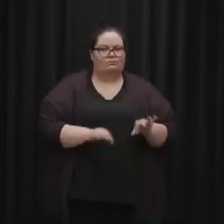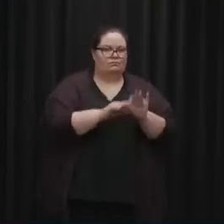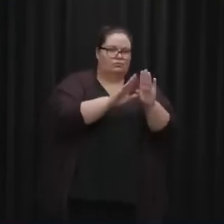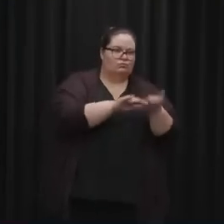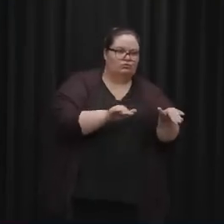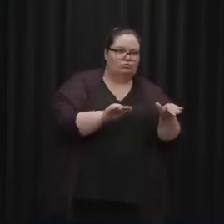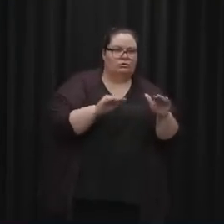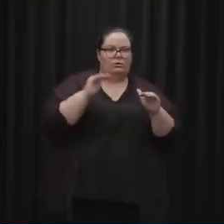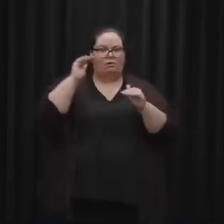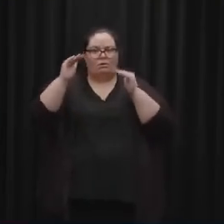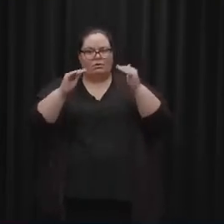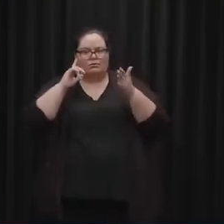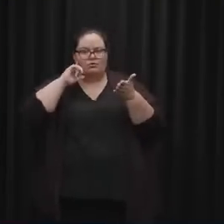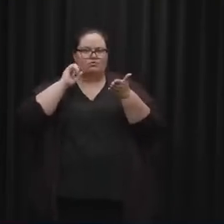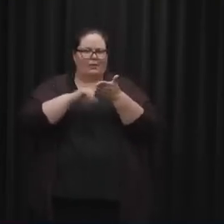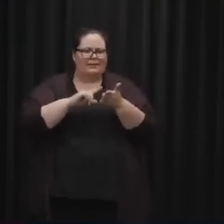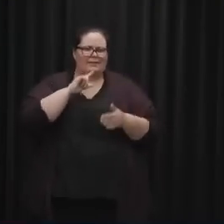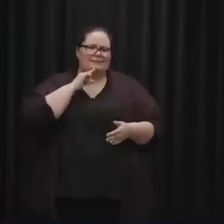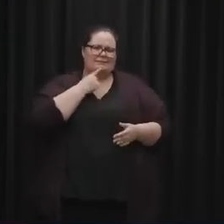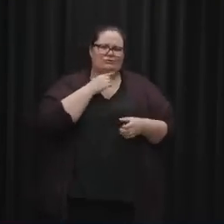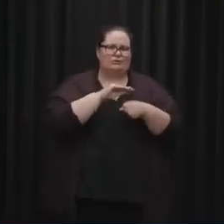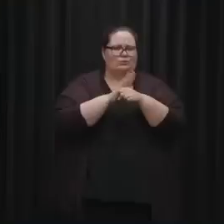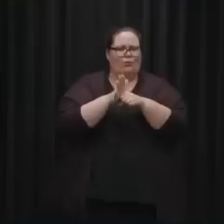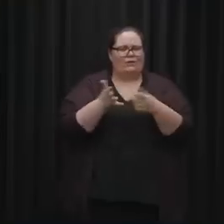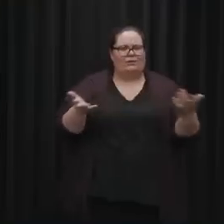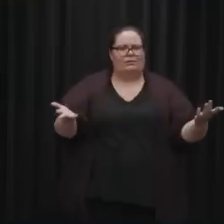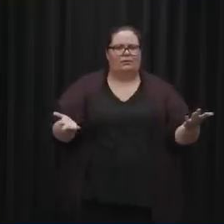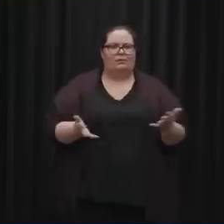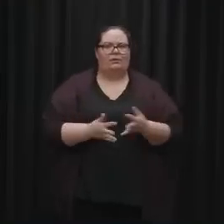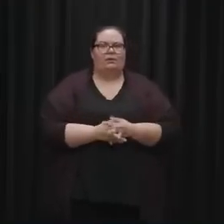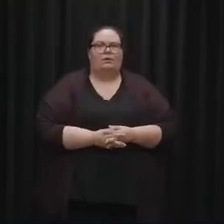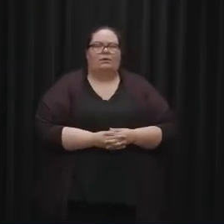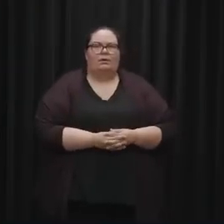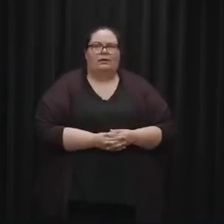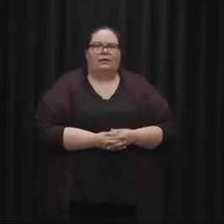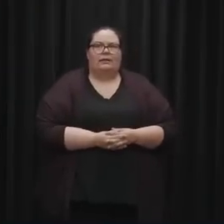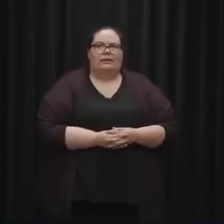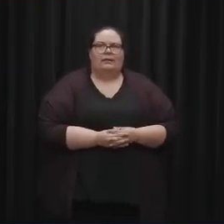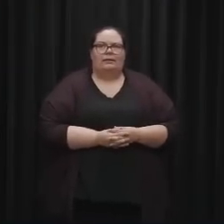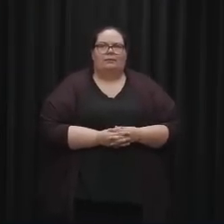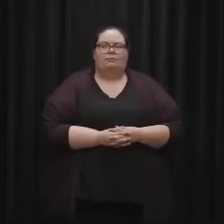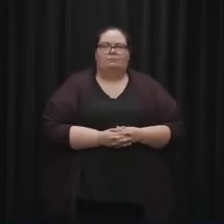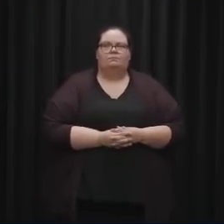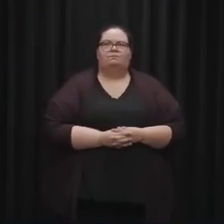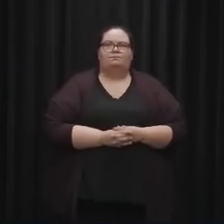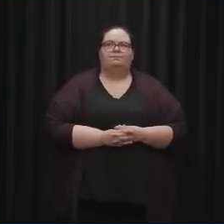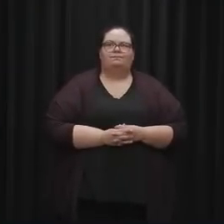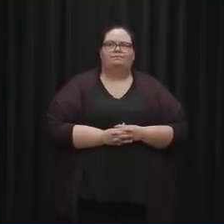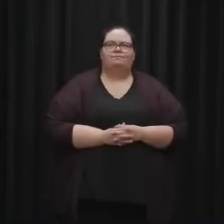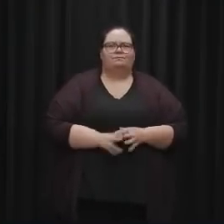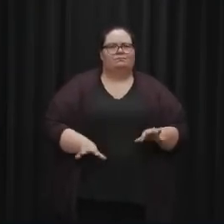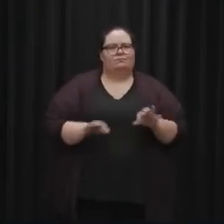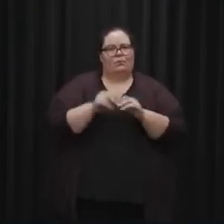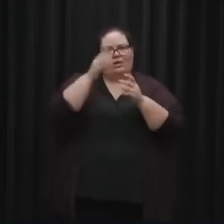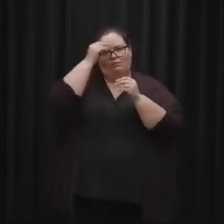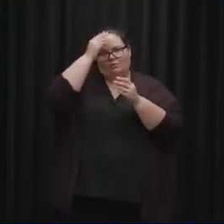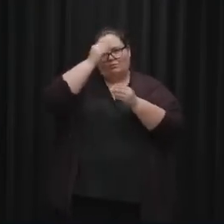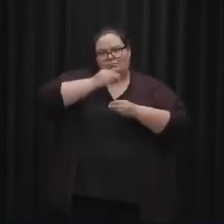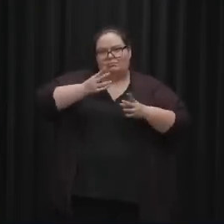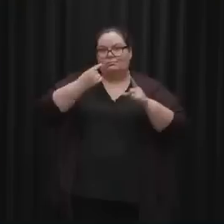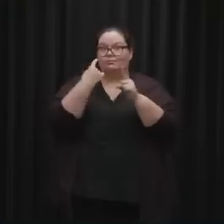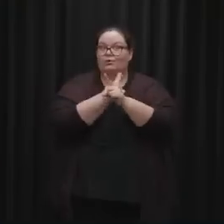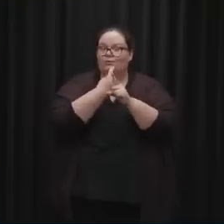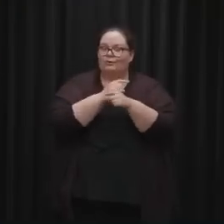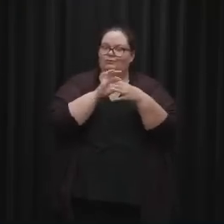adults alike recognize how serious this is, and that we ensure that information is shared appropriately